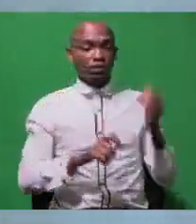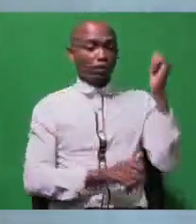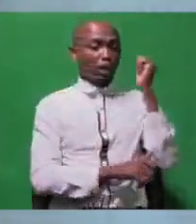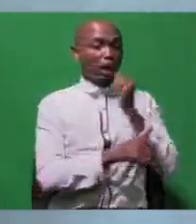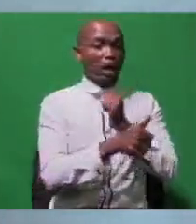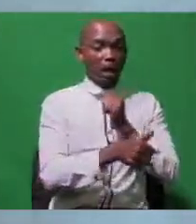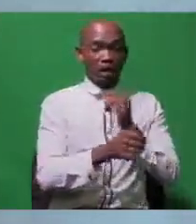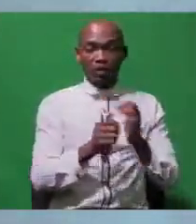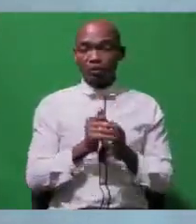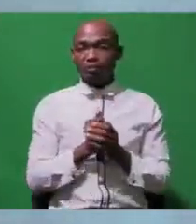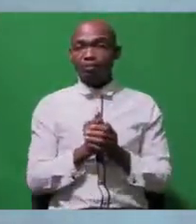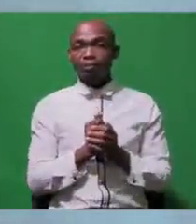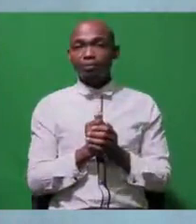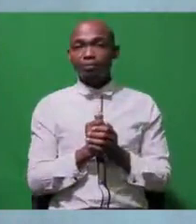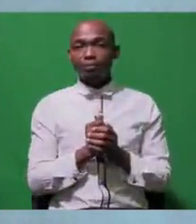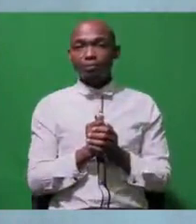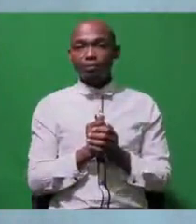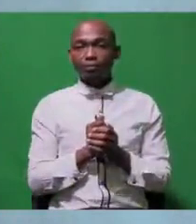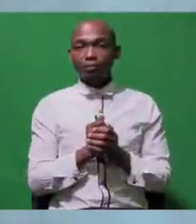Discount receive.